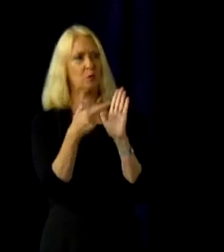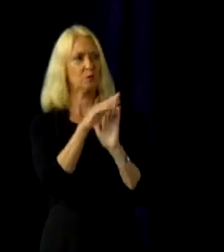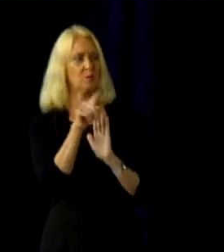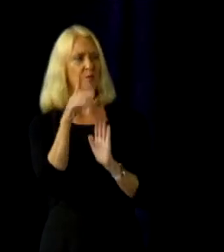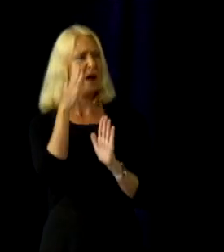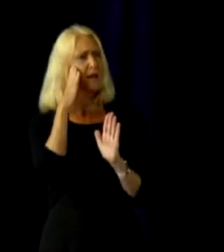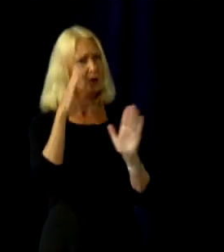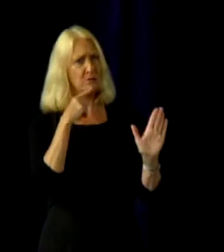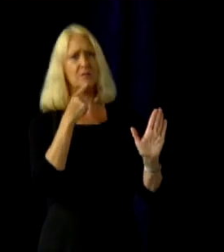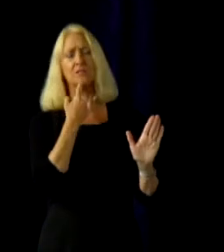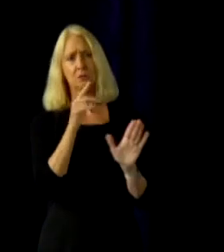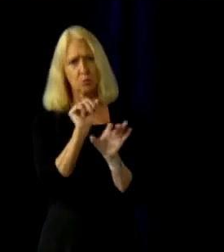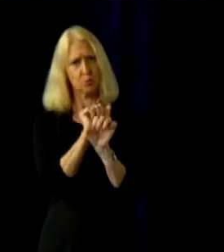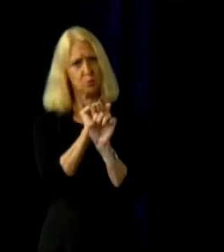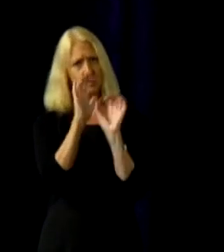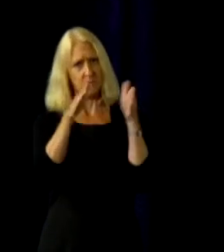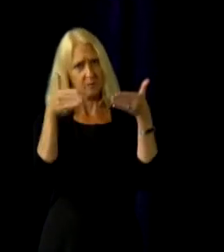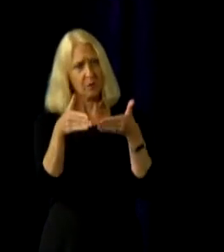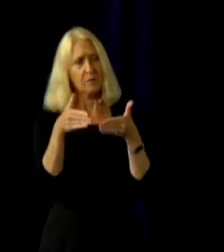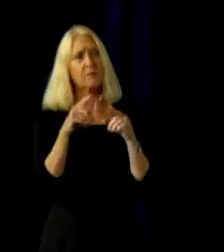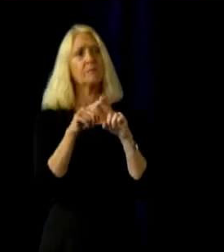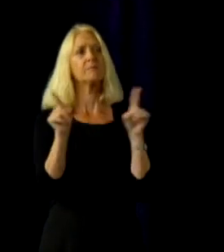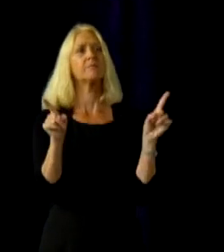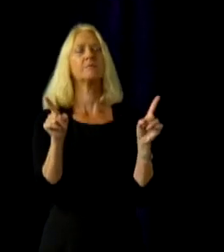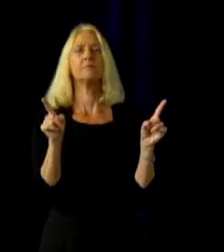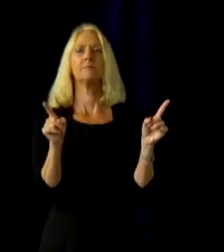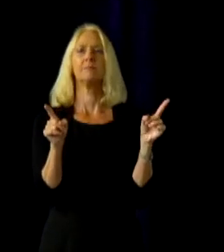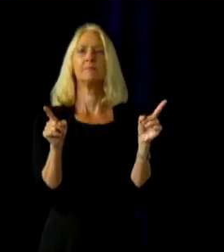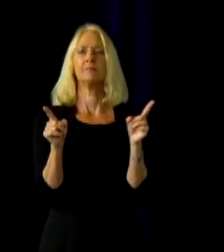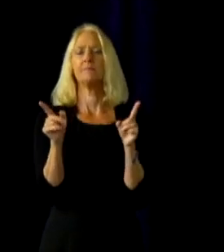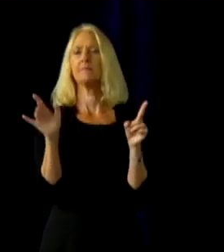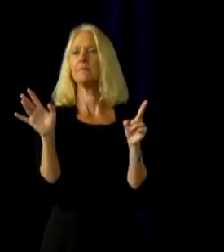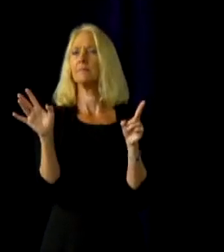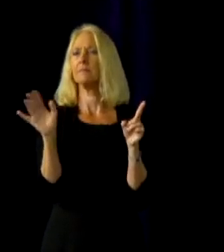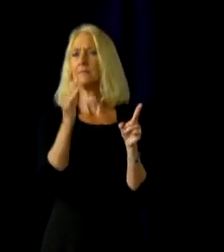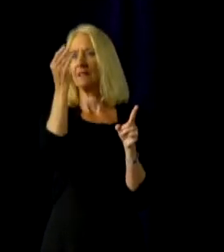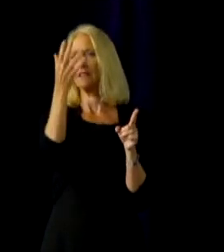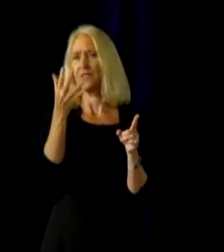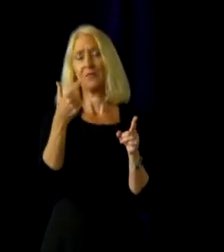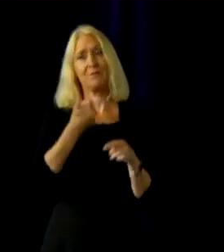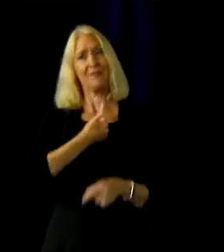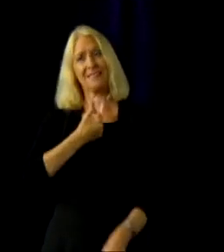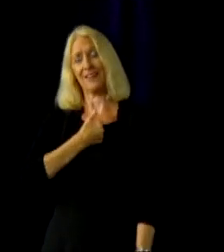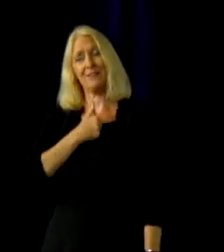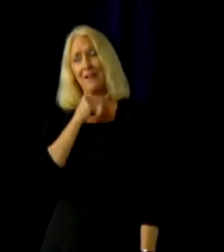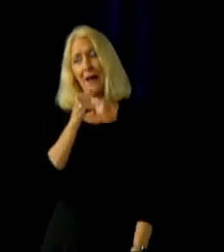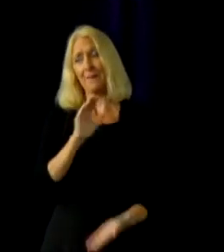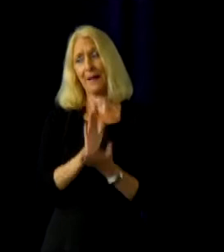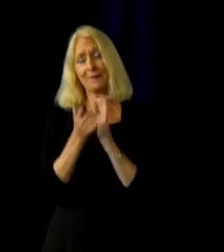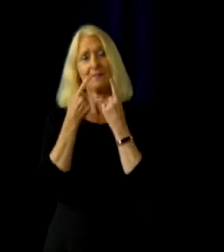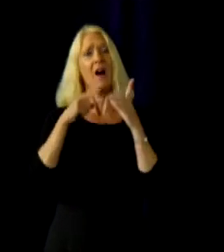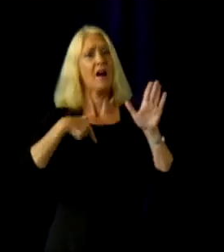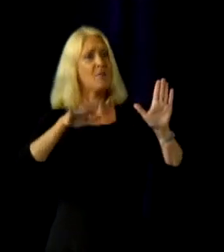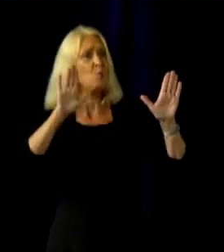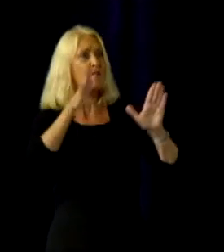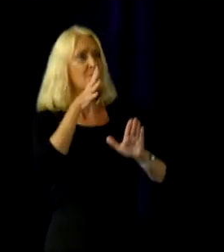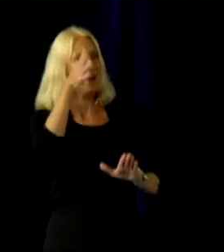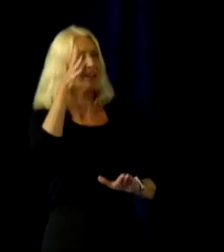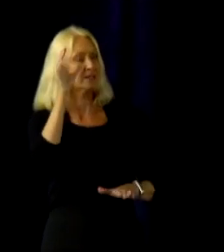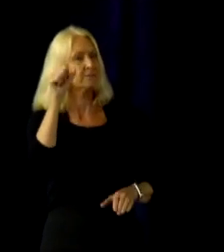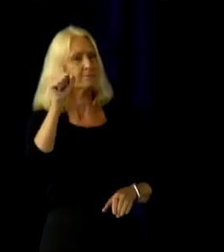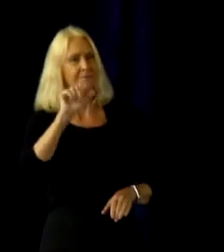you take it seriously, but I can tell you, I would not have been able to be as successful. And I have great parents. Don't ever want to